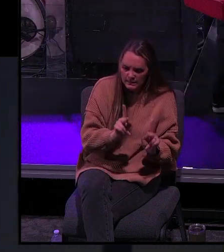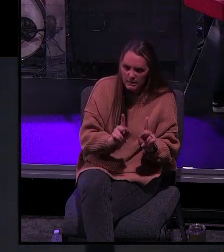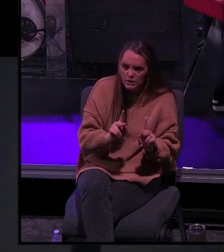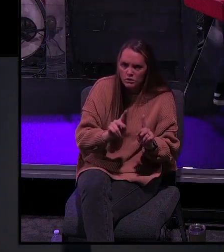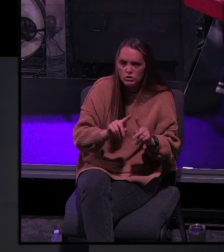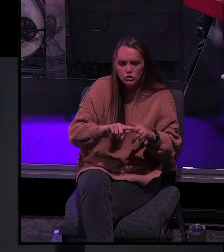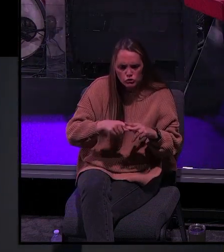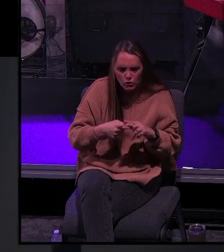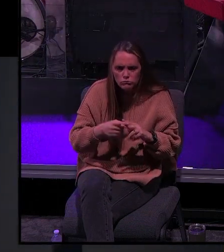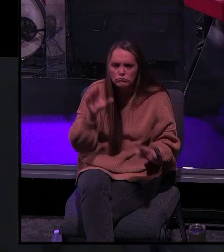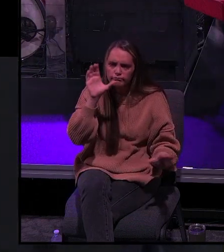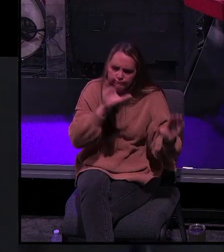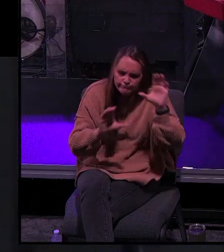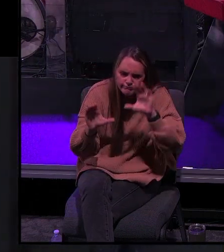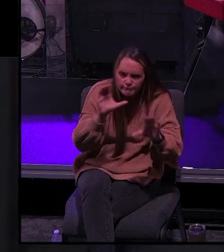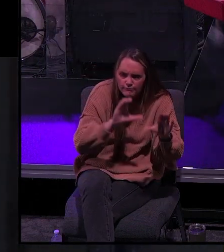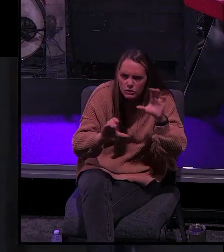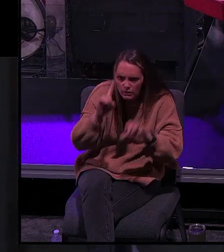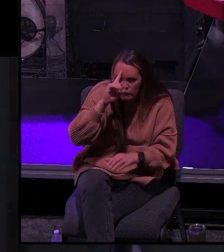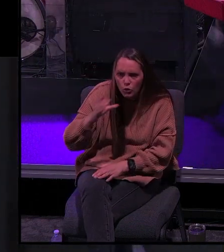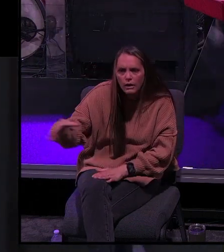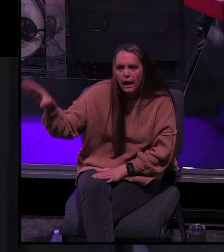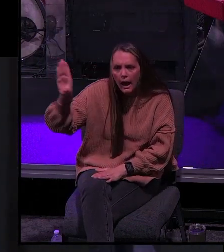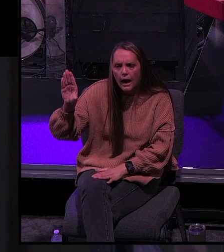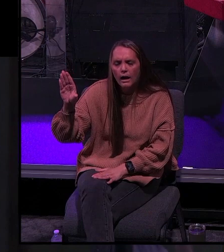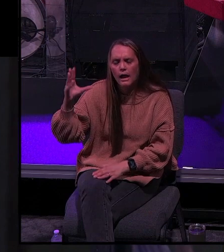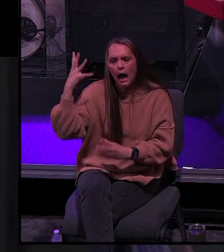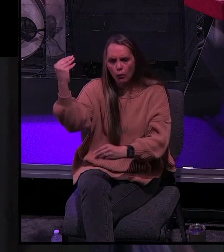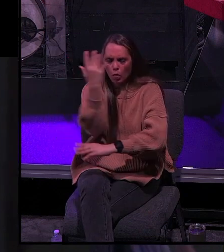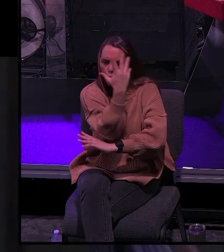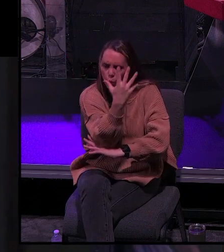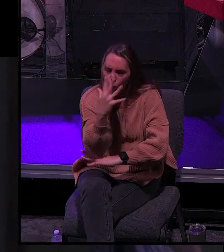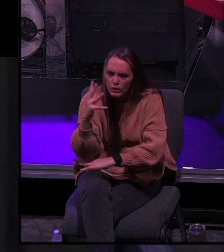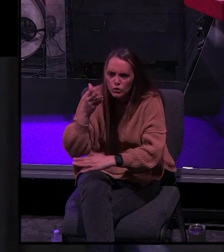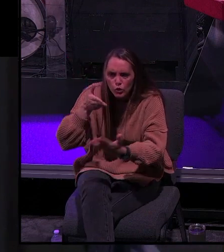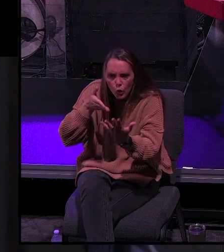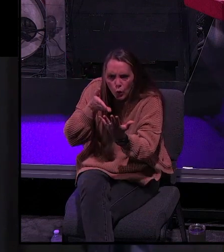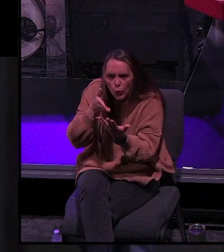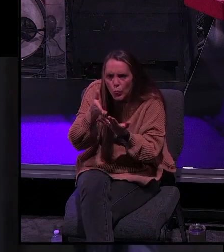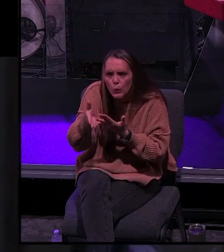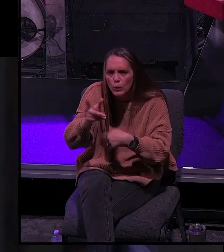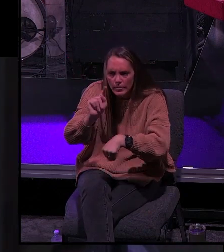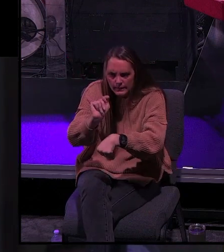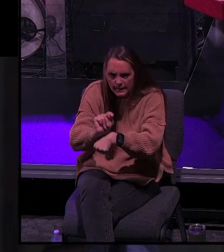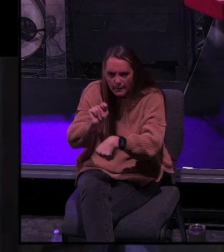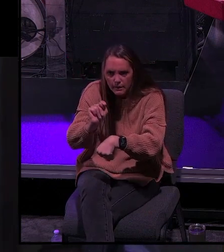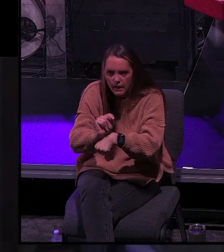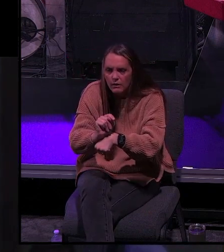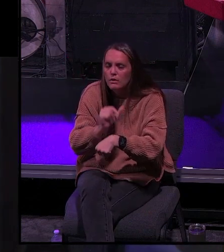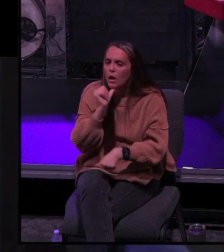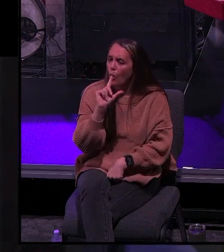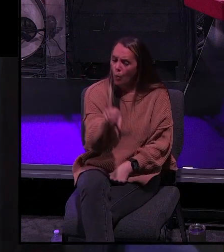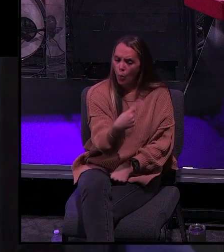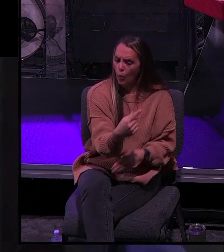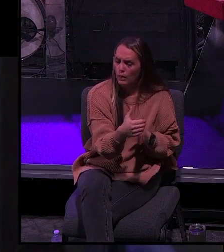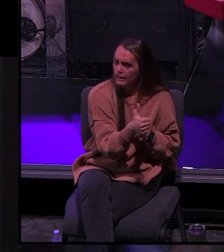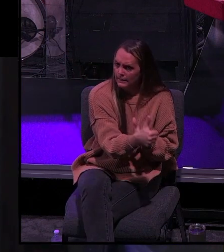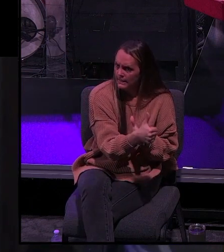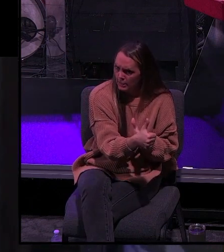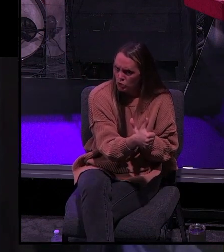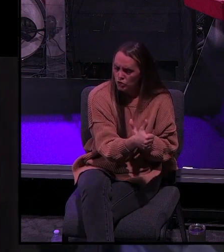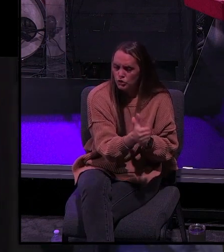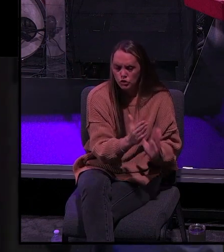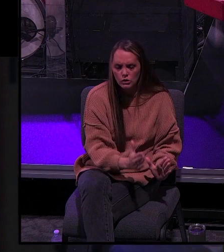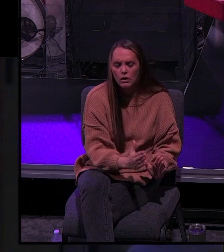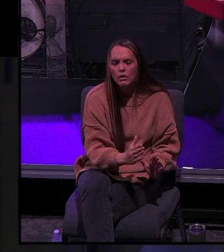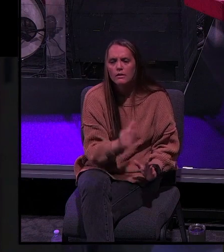him again in the Exodus story, in the wilderness, through the tabernacle. Not just the leaders, not just those who would